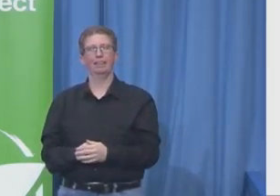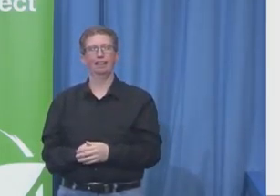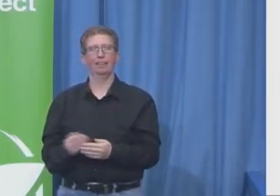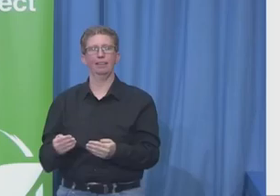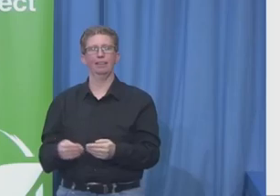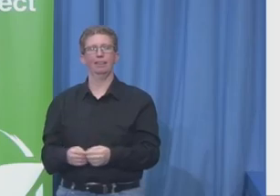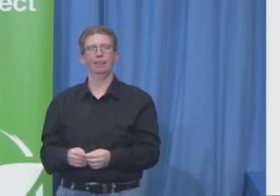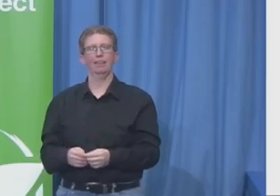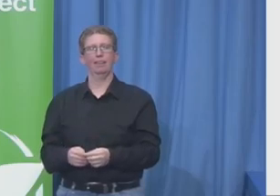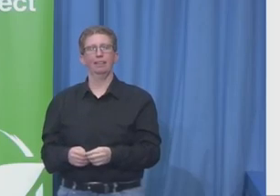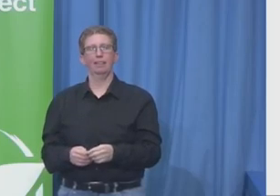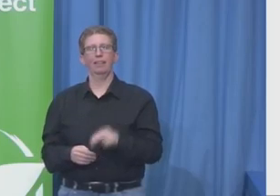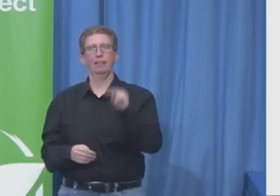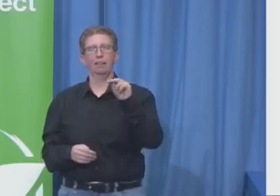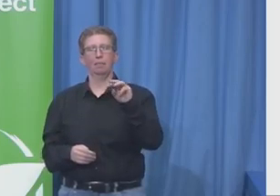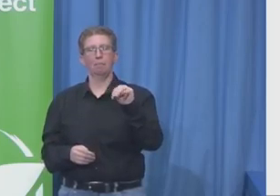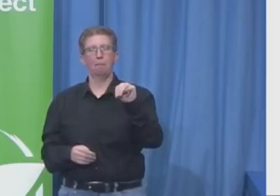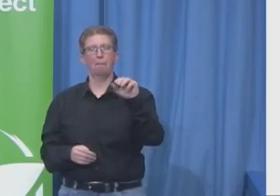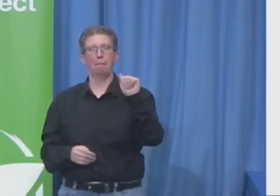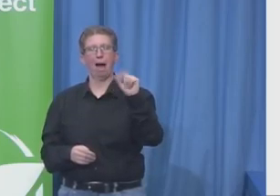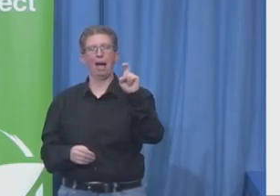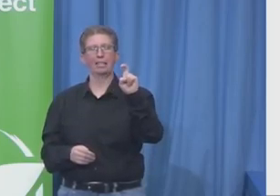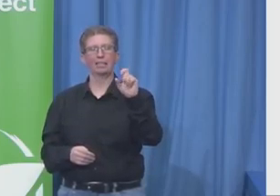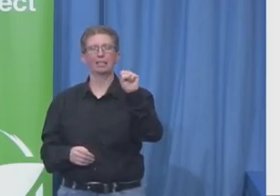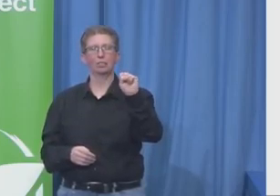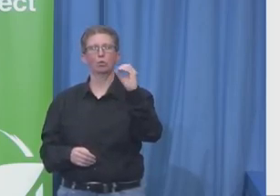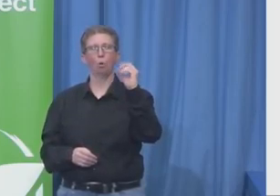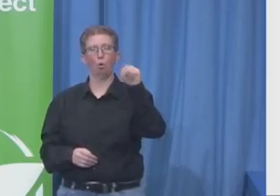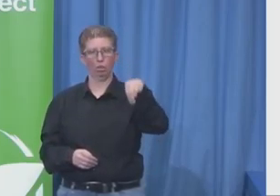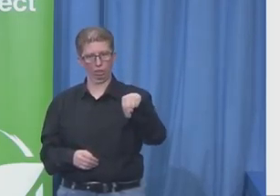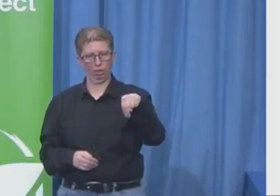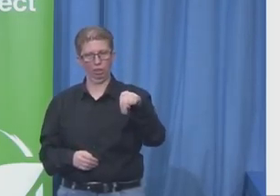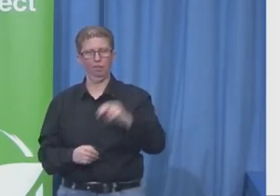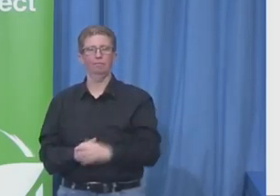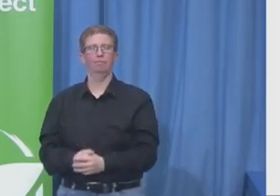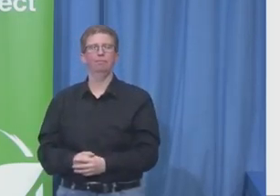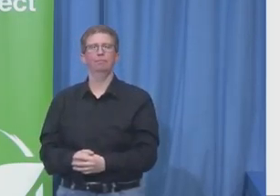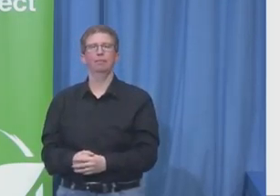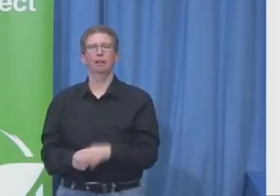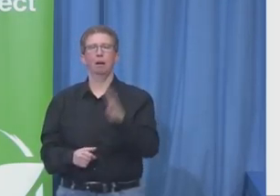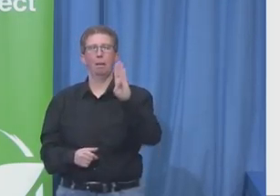with asking you to give you a brief introduction about yourself.